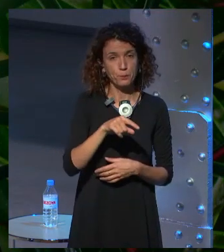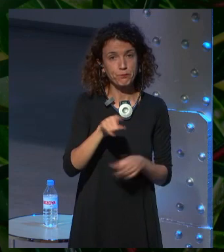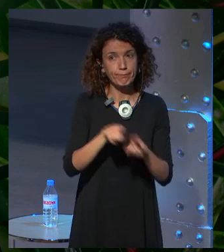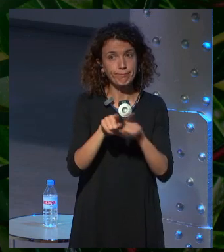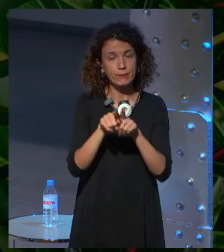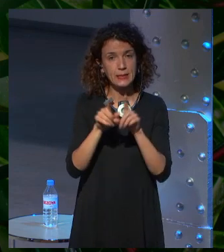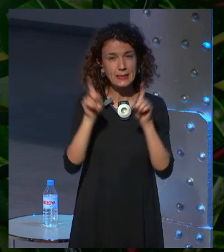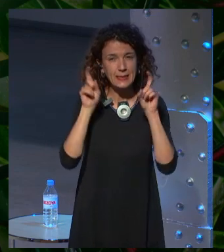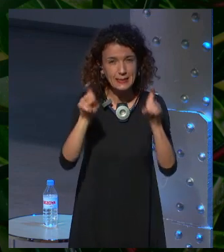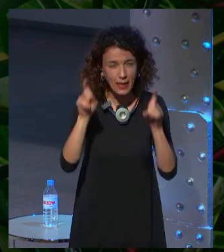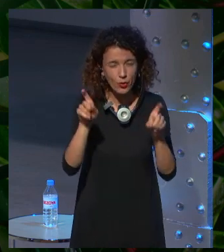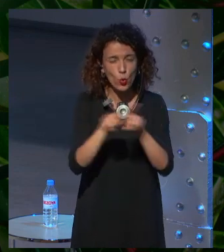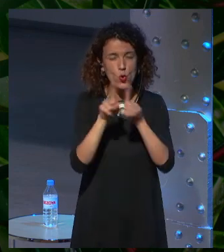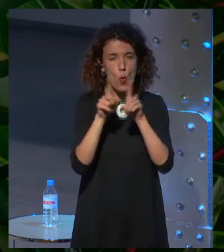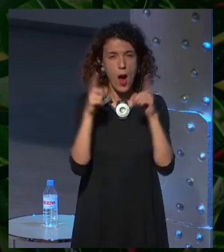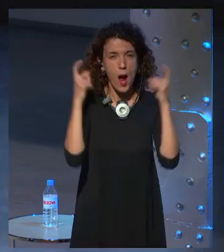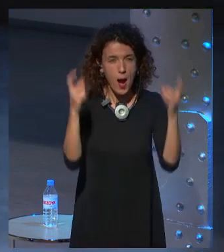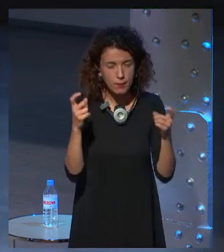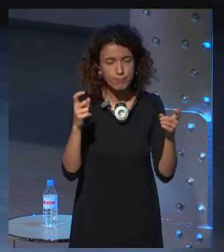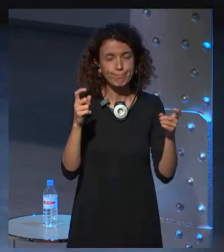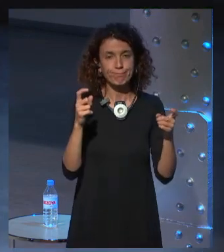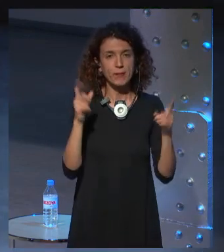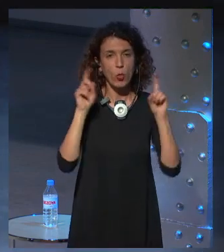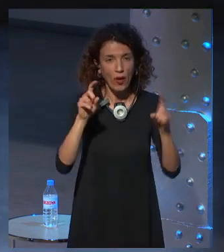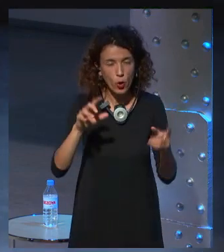education and learning looks like for our young people.